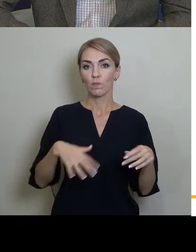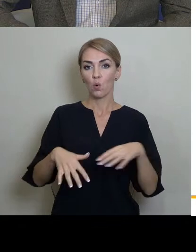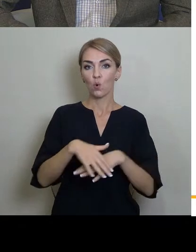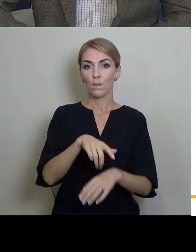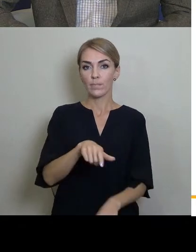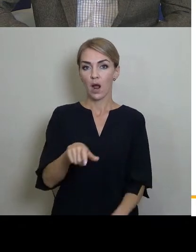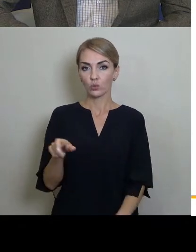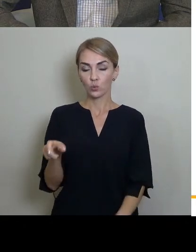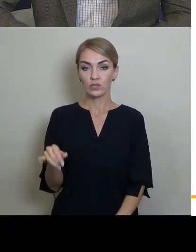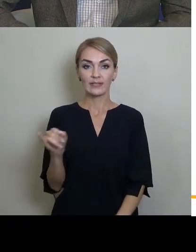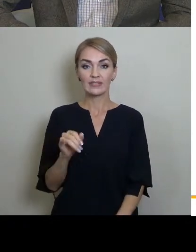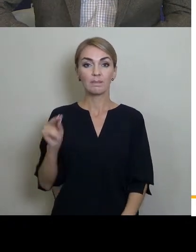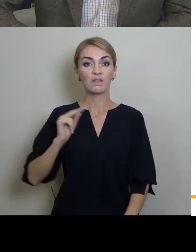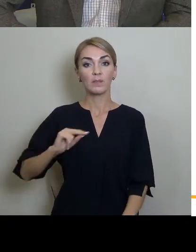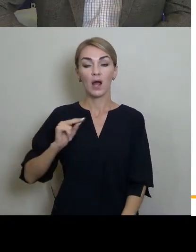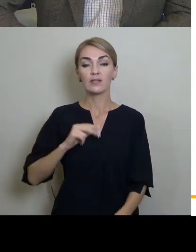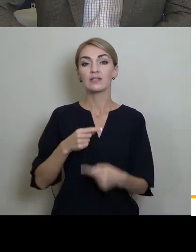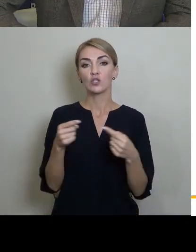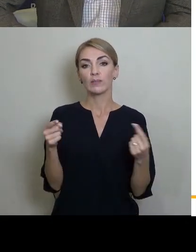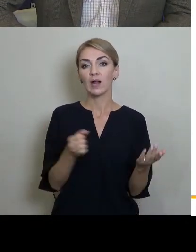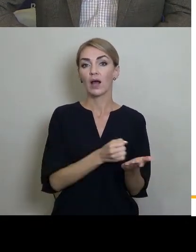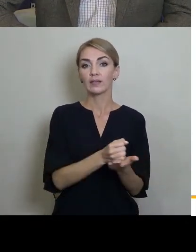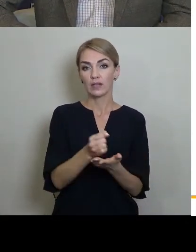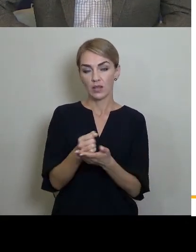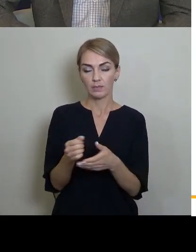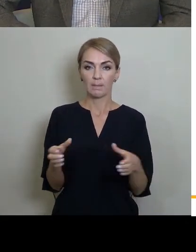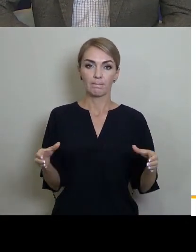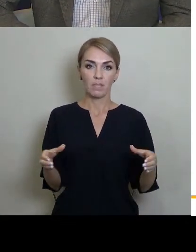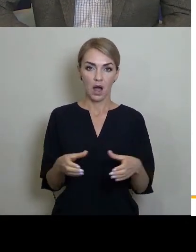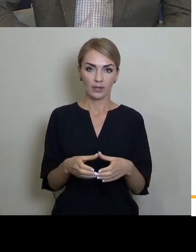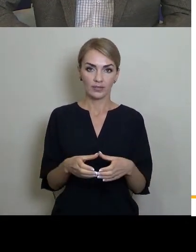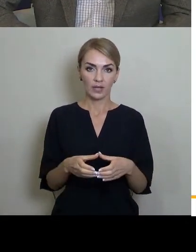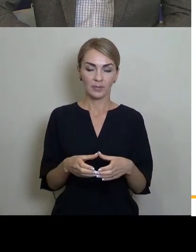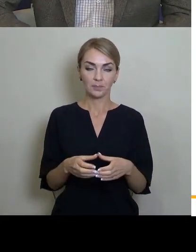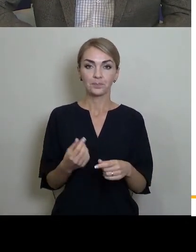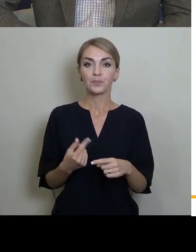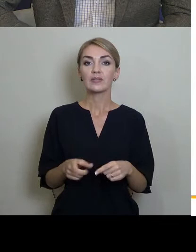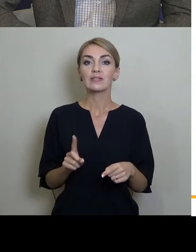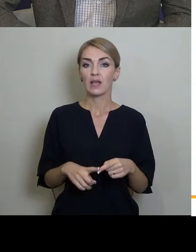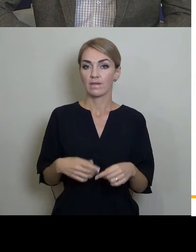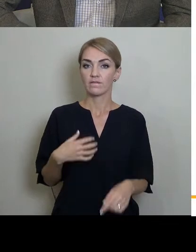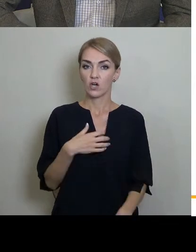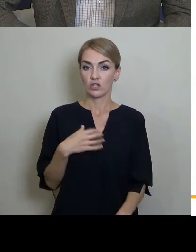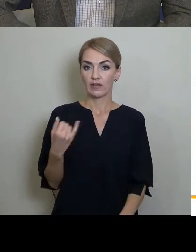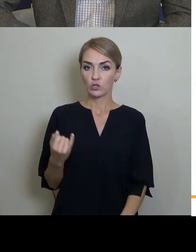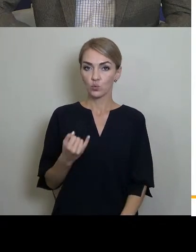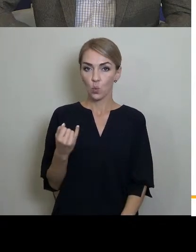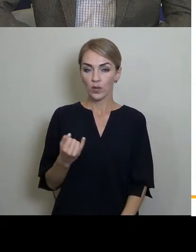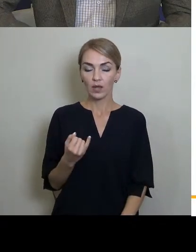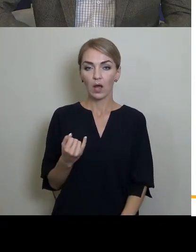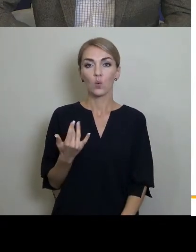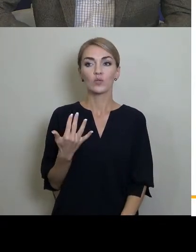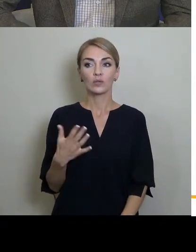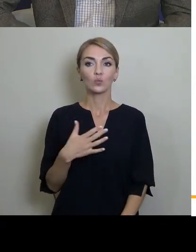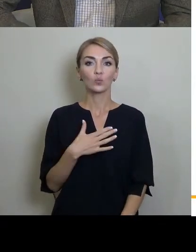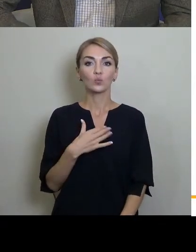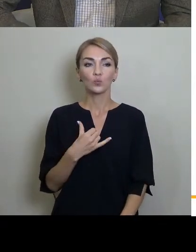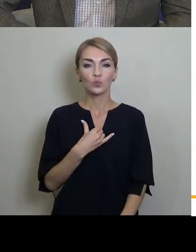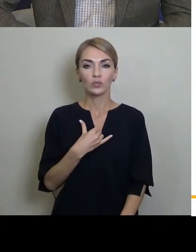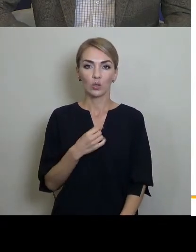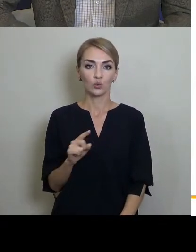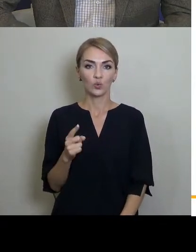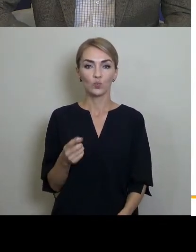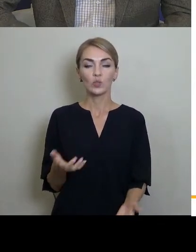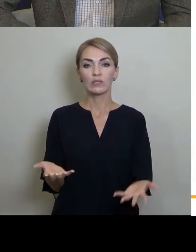Commission, using the electronic resources, engaging the representatives of the public, and cooperation with the other parties and